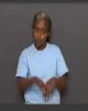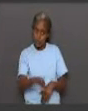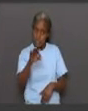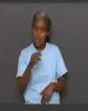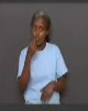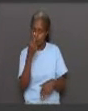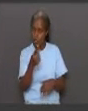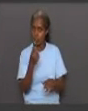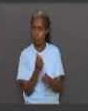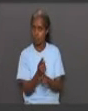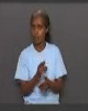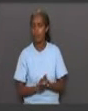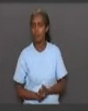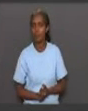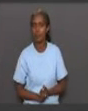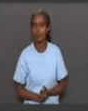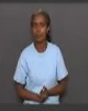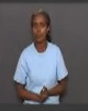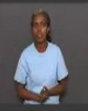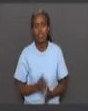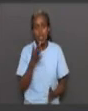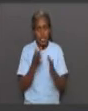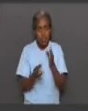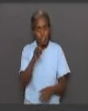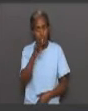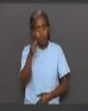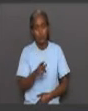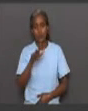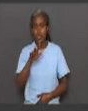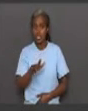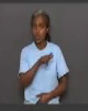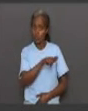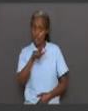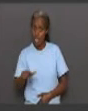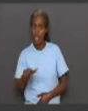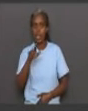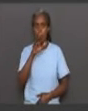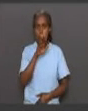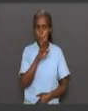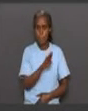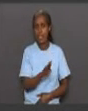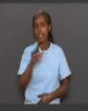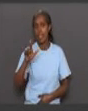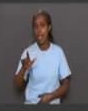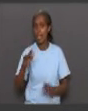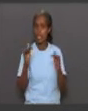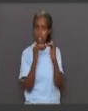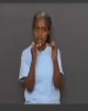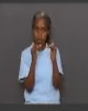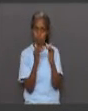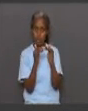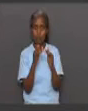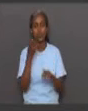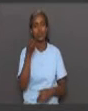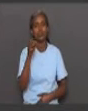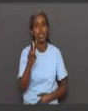to discover the ones we don't. If 2/3 of line BL